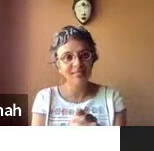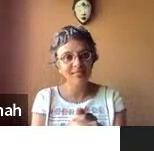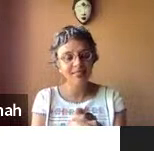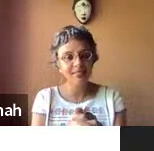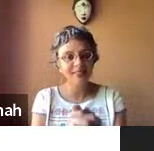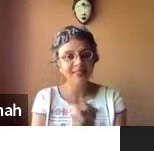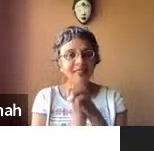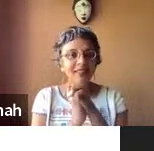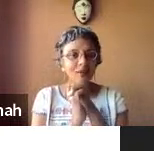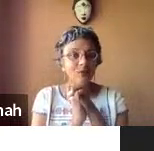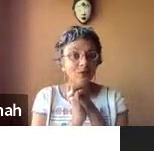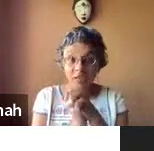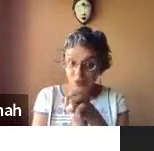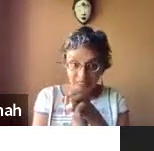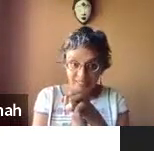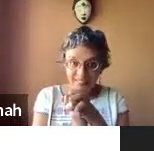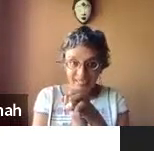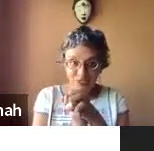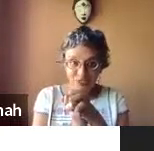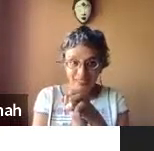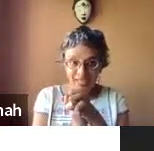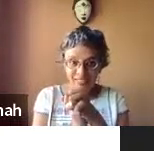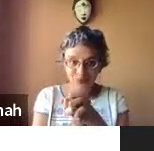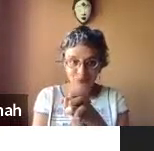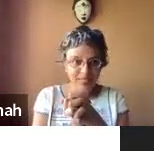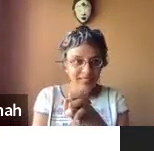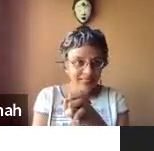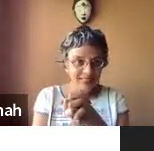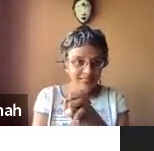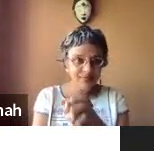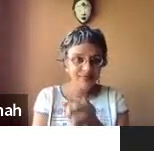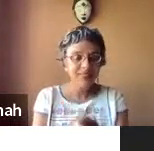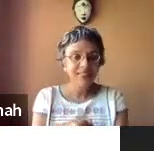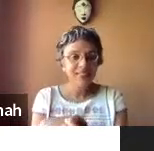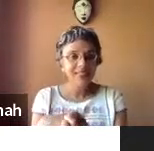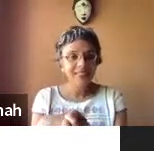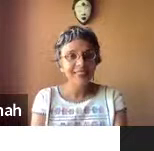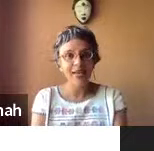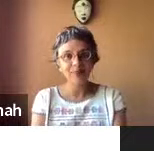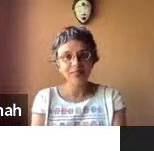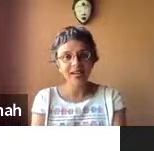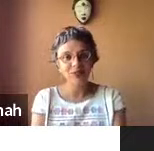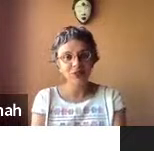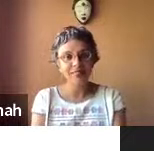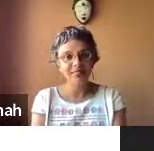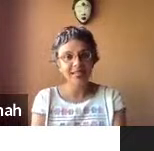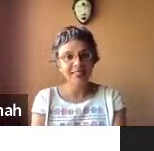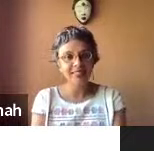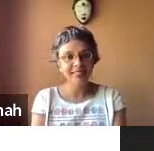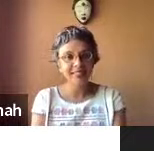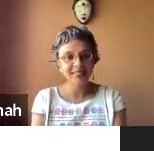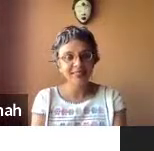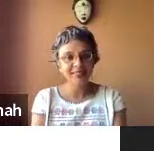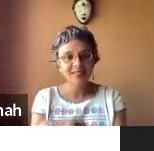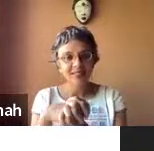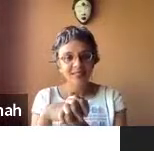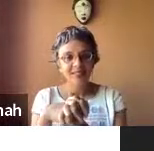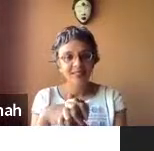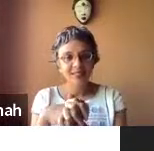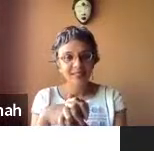the continent, fiery discussion and debate, in-depth country